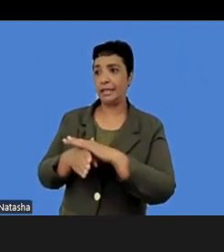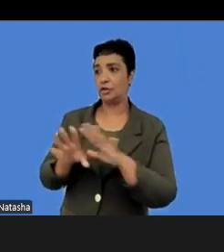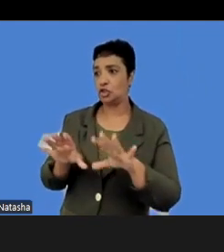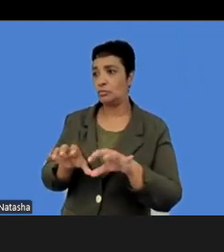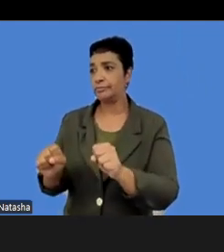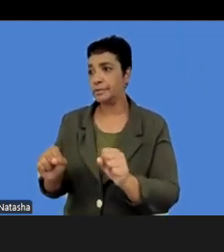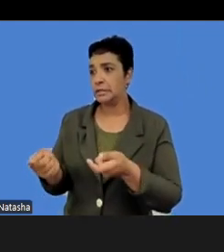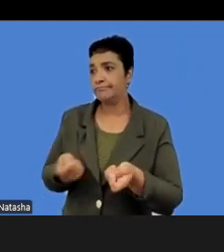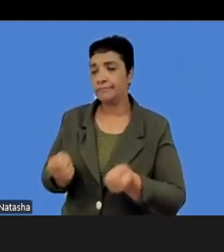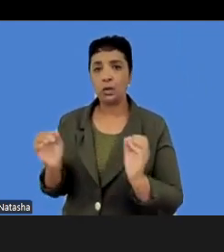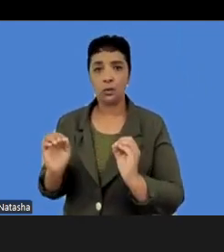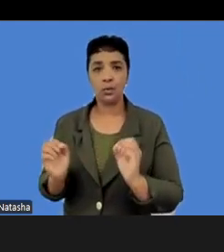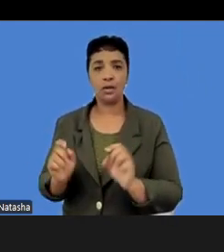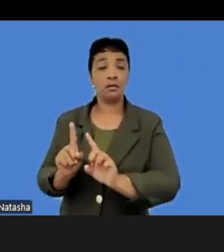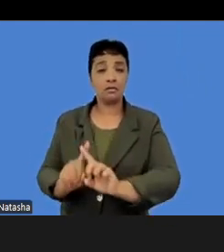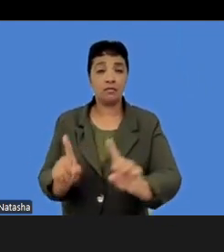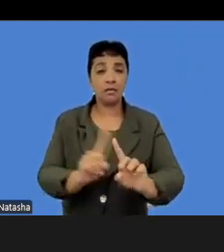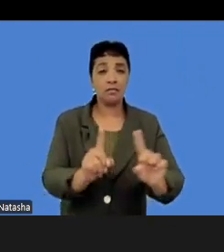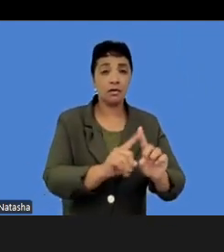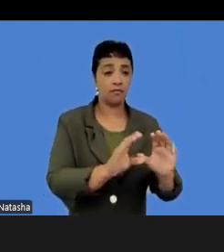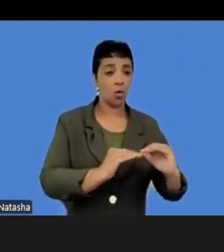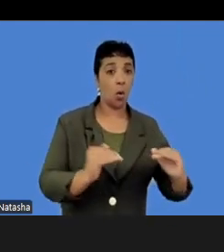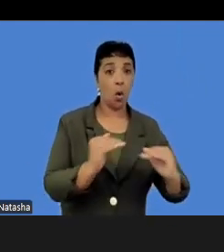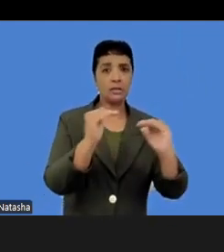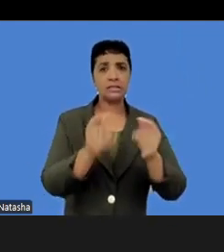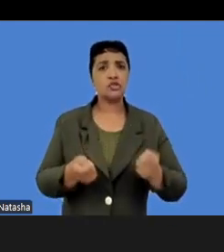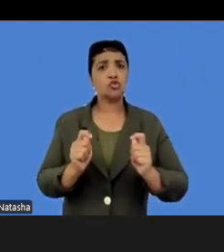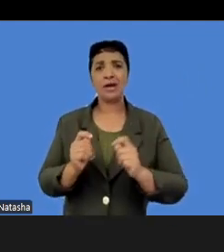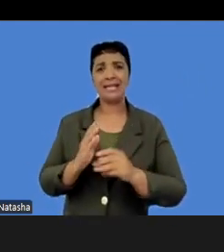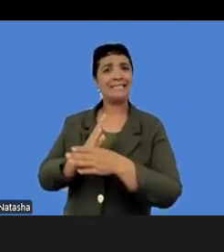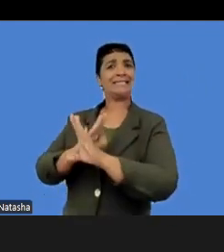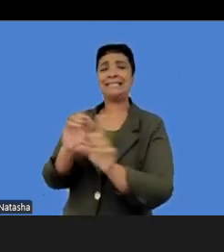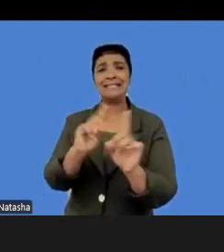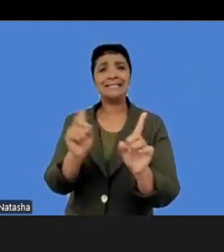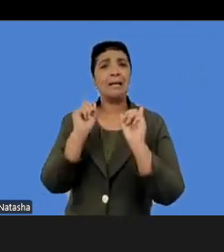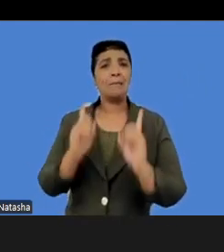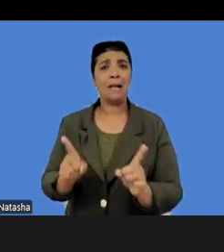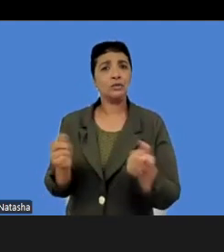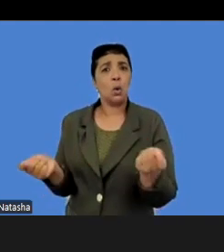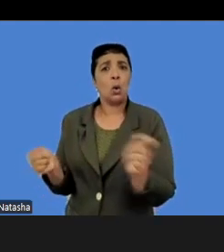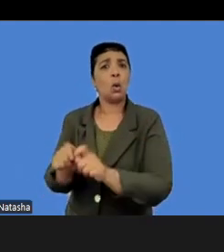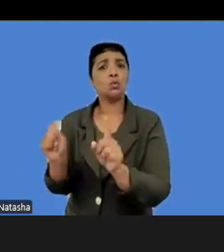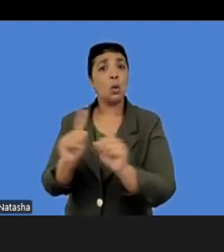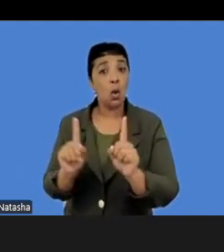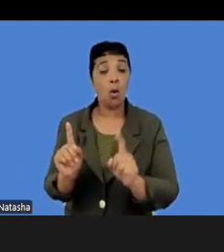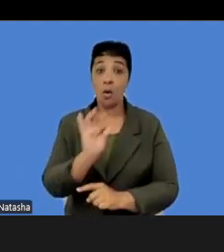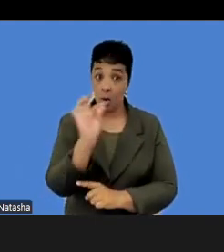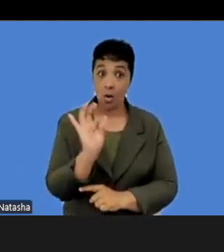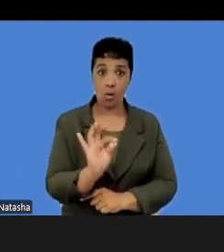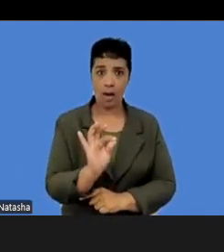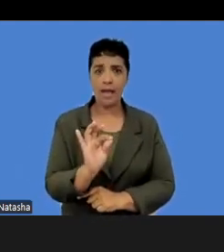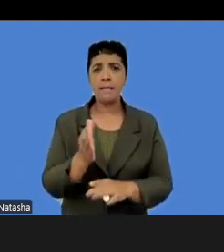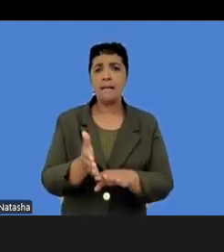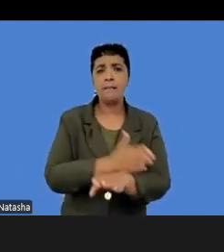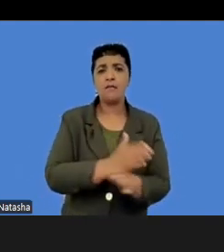were various organizations who intervened to try and stop this escalation, because what the initial plan